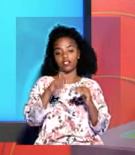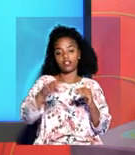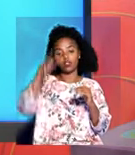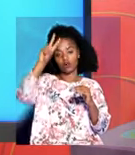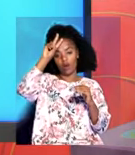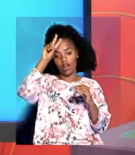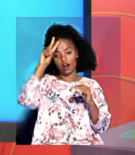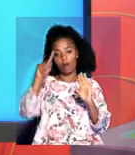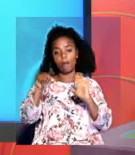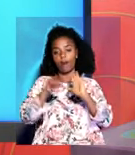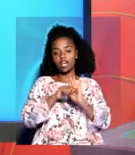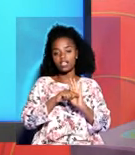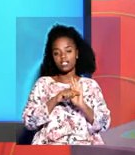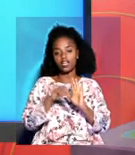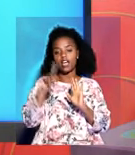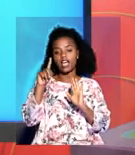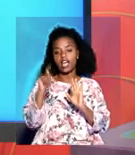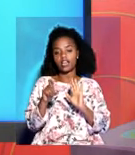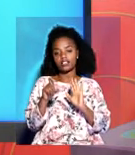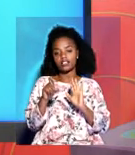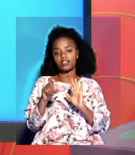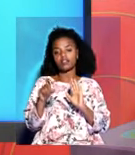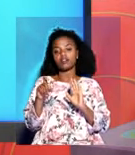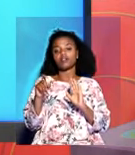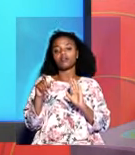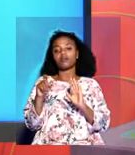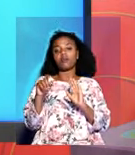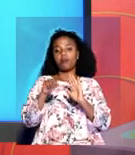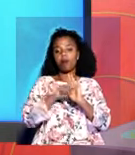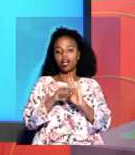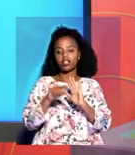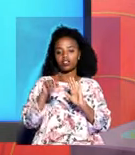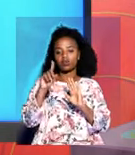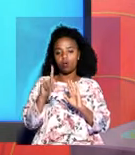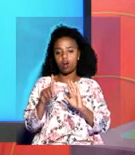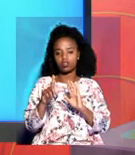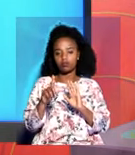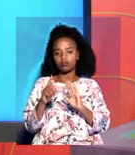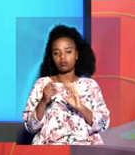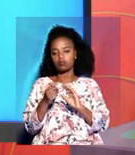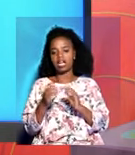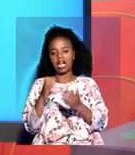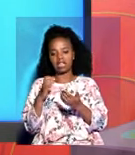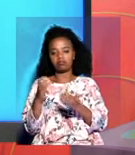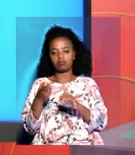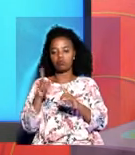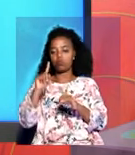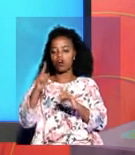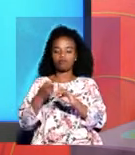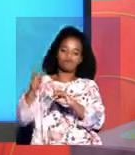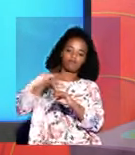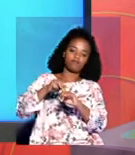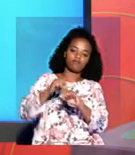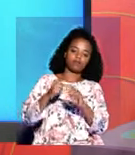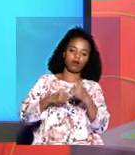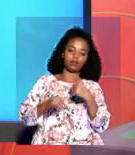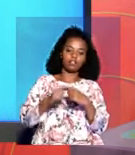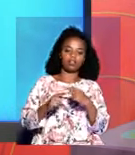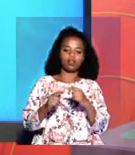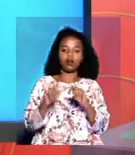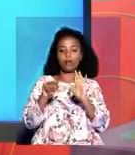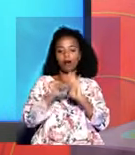squared minus x minus 1, take 1 to this side, minus 1 is equal to